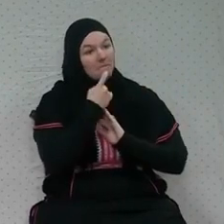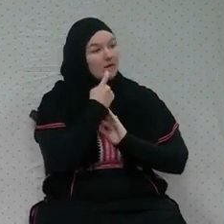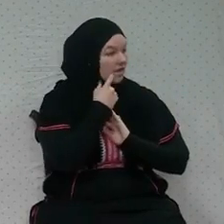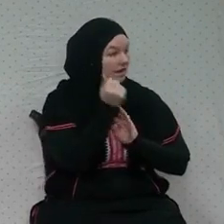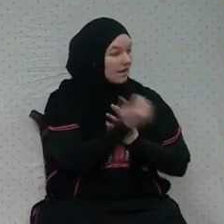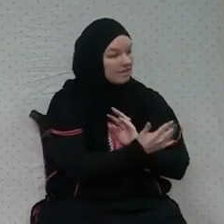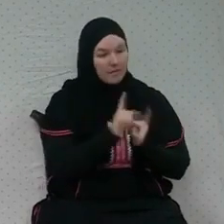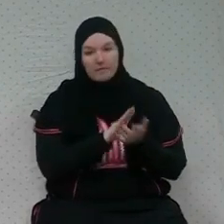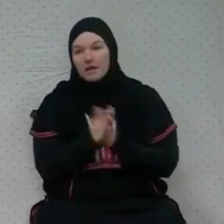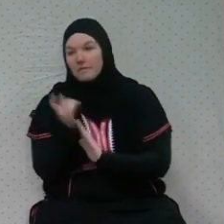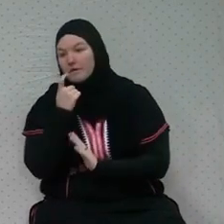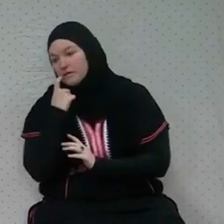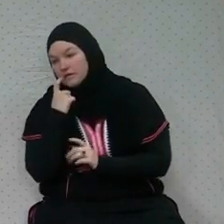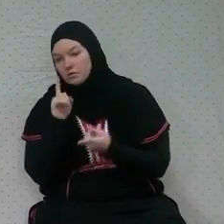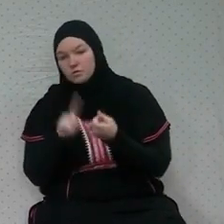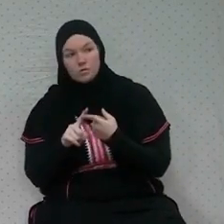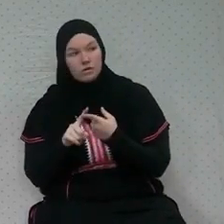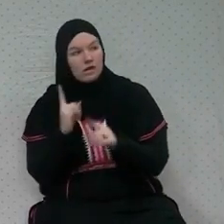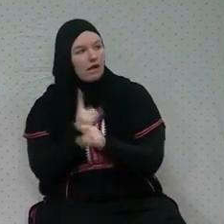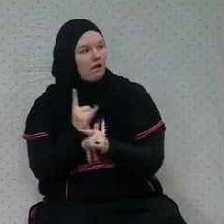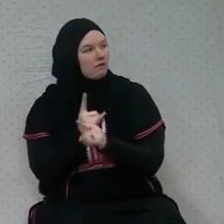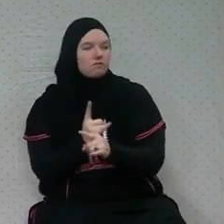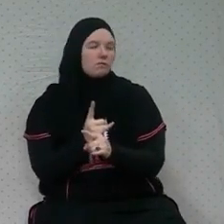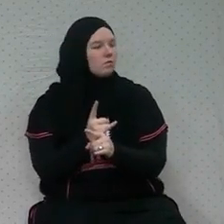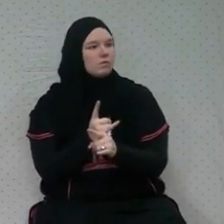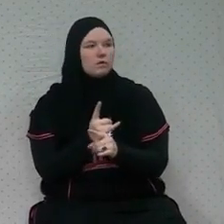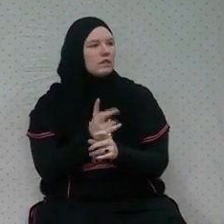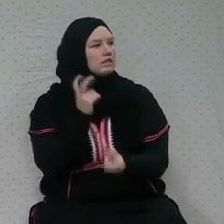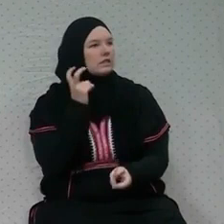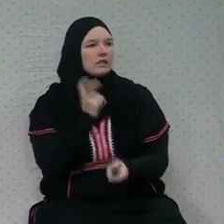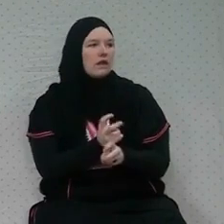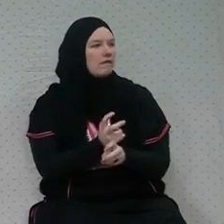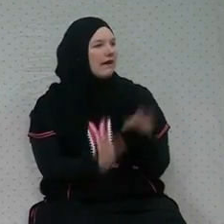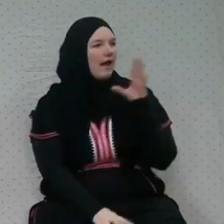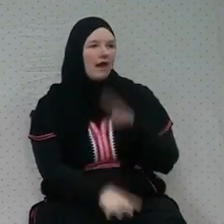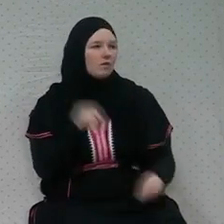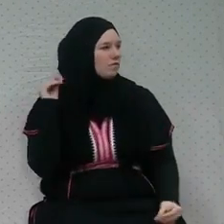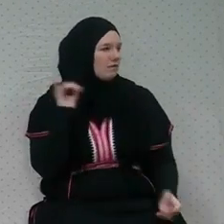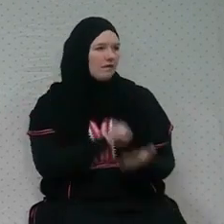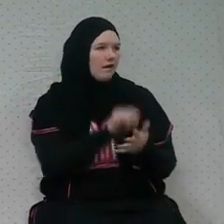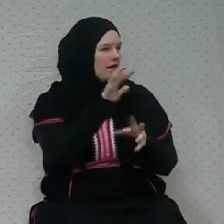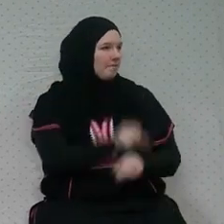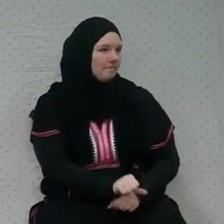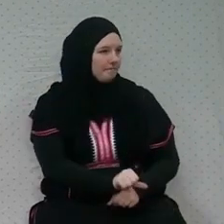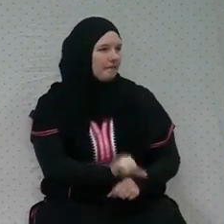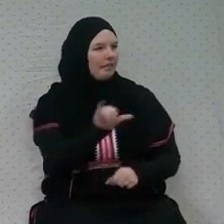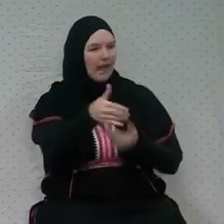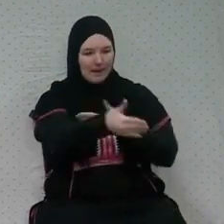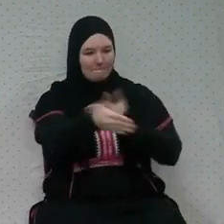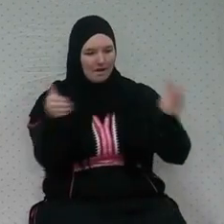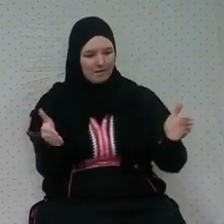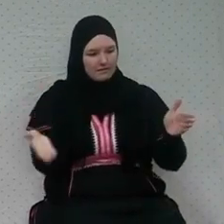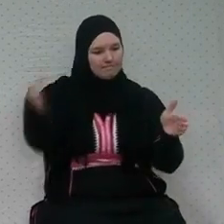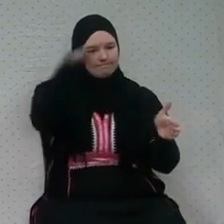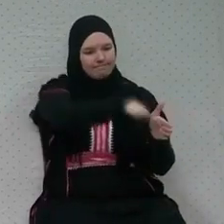it is like a closed box. It's very difficult to get yourself out. So Allah uses the language